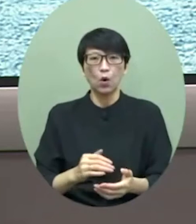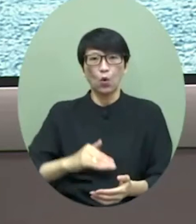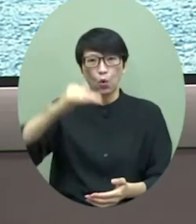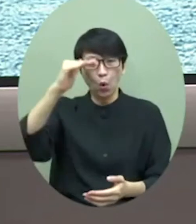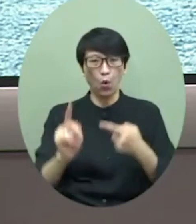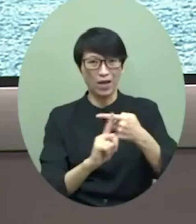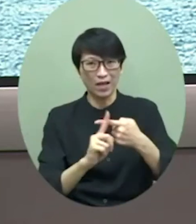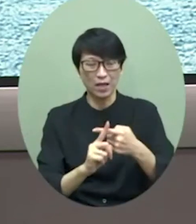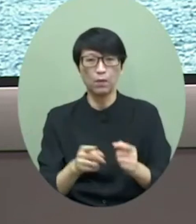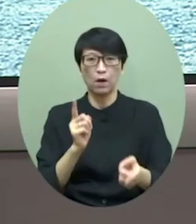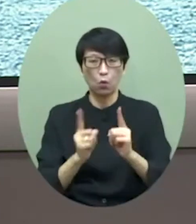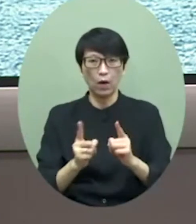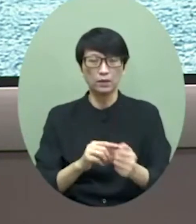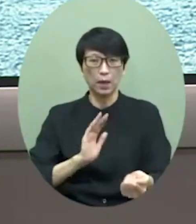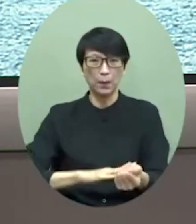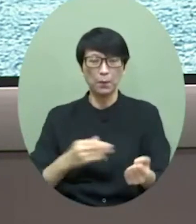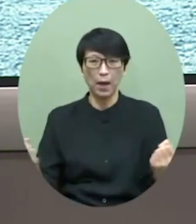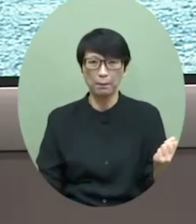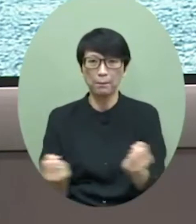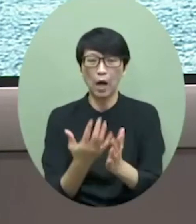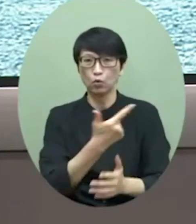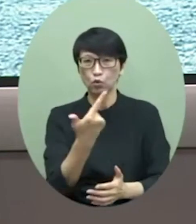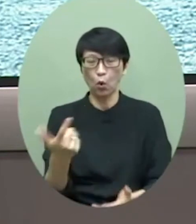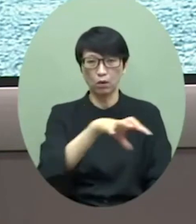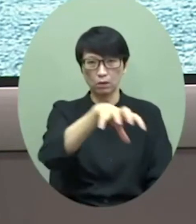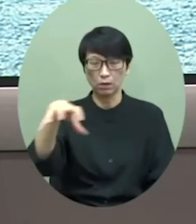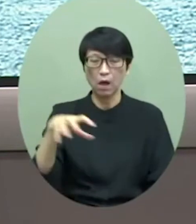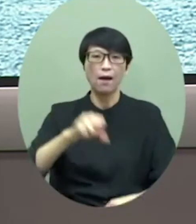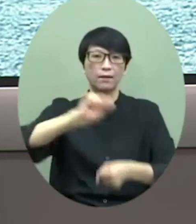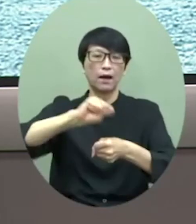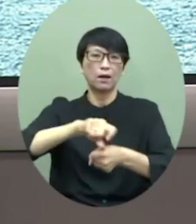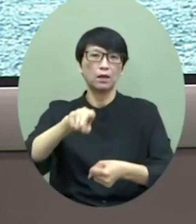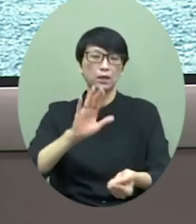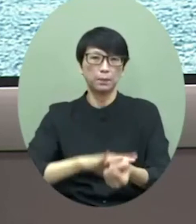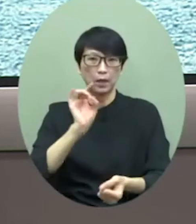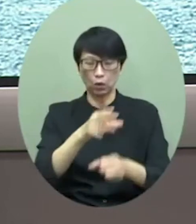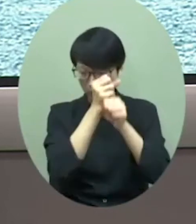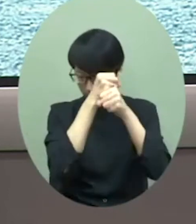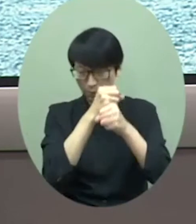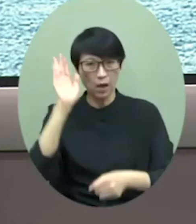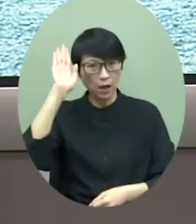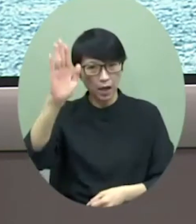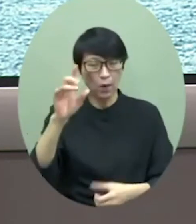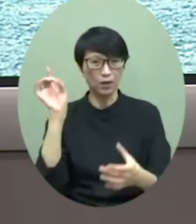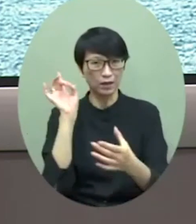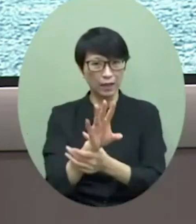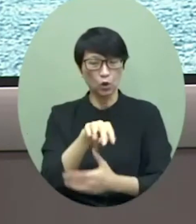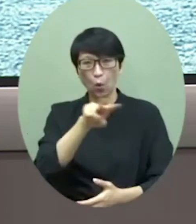even for high-risk groups in the community and places where we have seen a high number of infections, so we have stepped